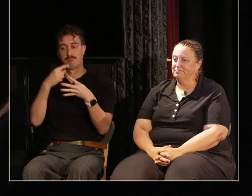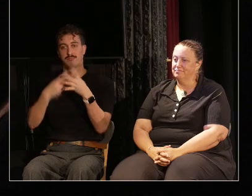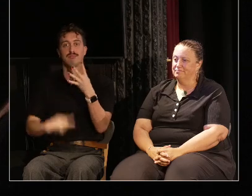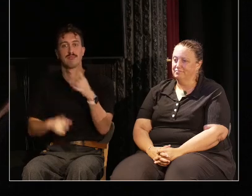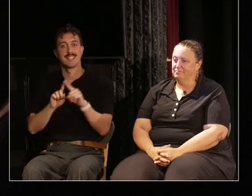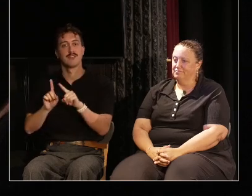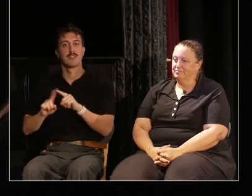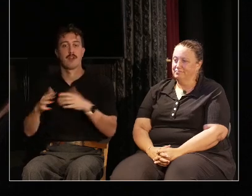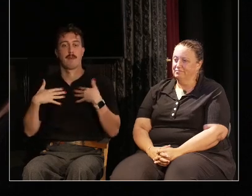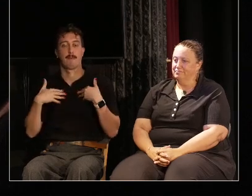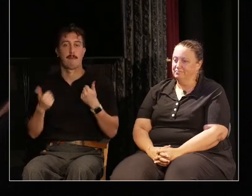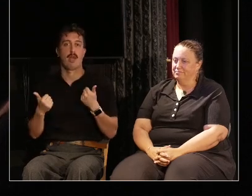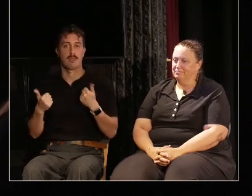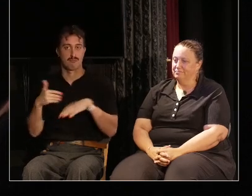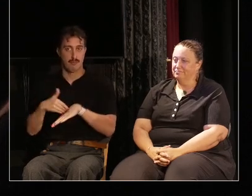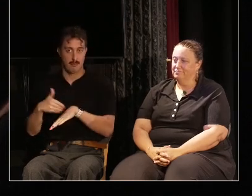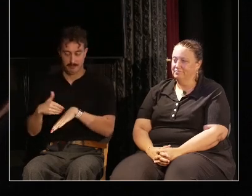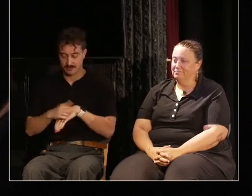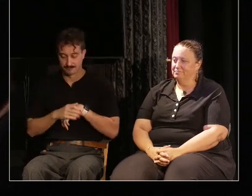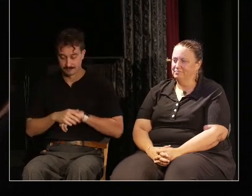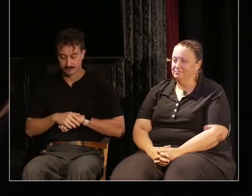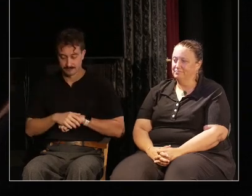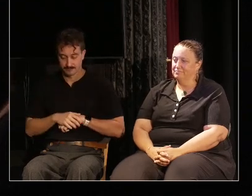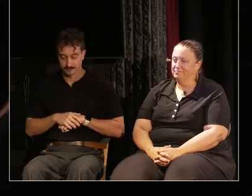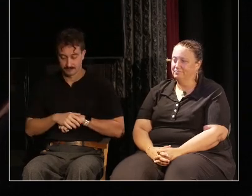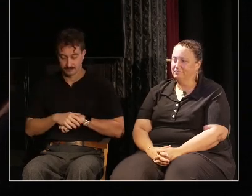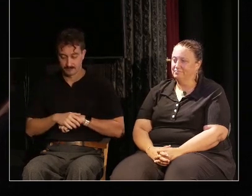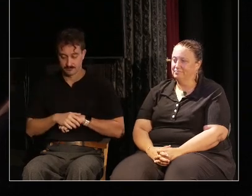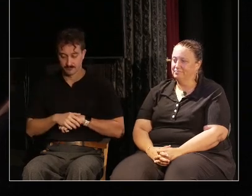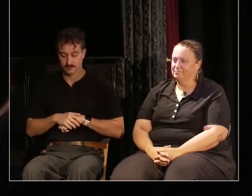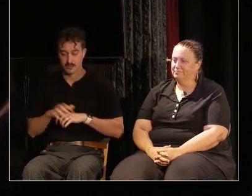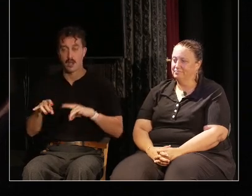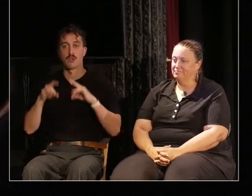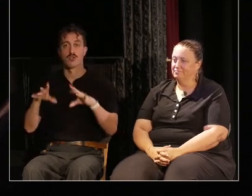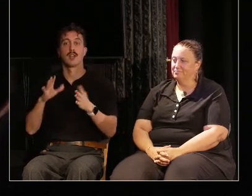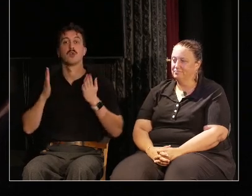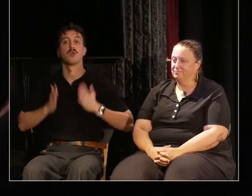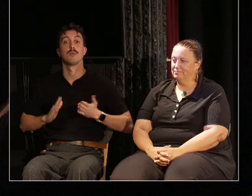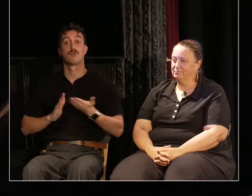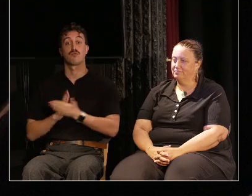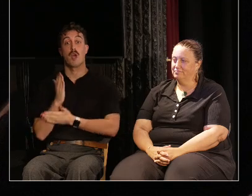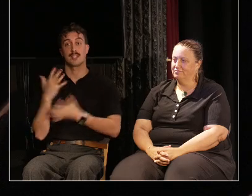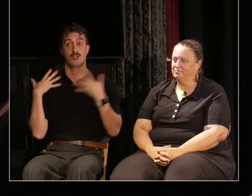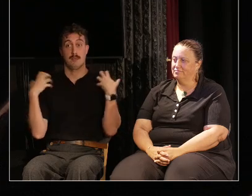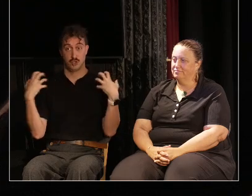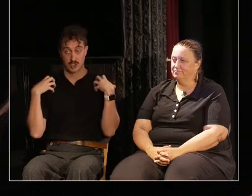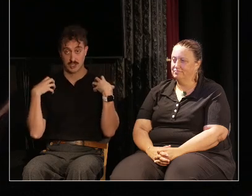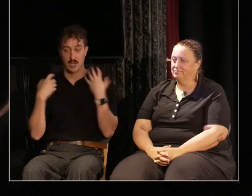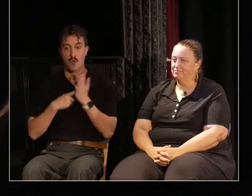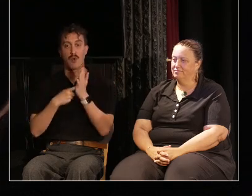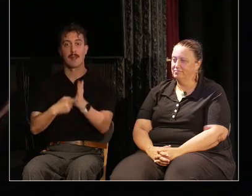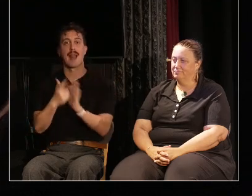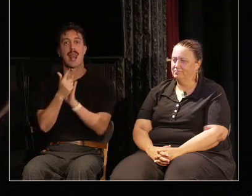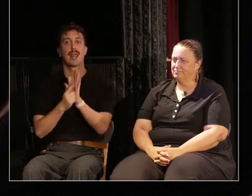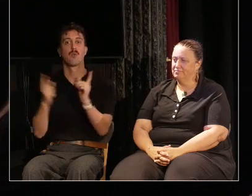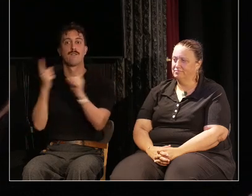The Darlington Community Consensus Statement and the Australian Human Rights Commission have recommended legal reform to prevent